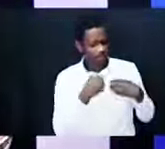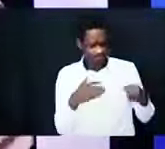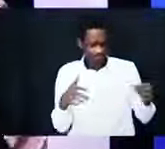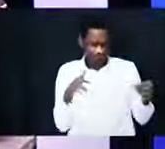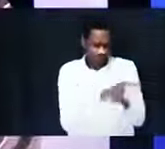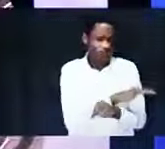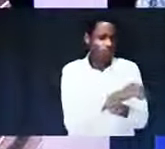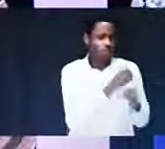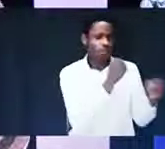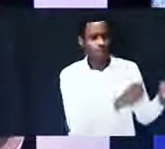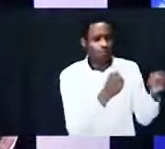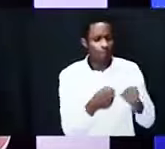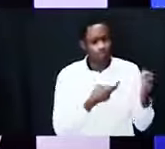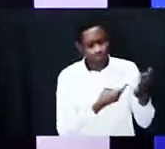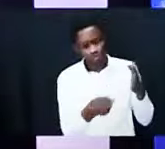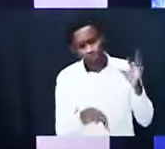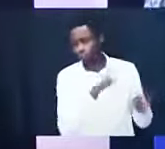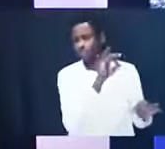of the Holy Ghost.